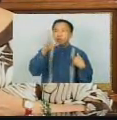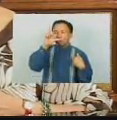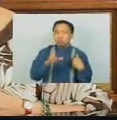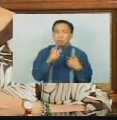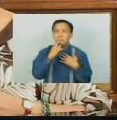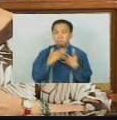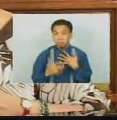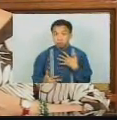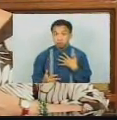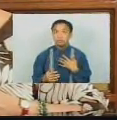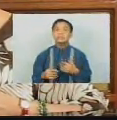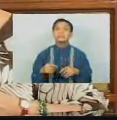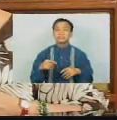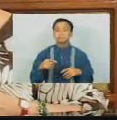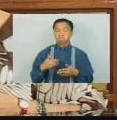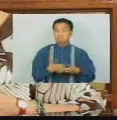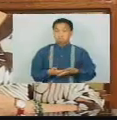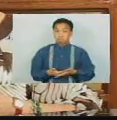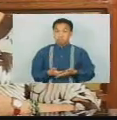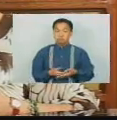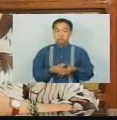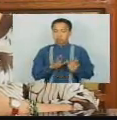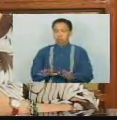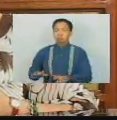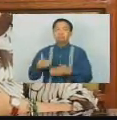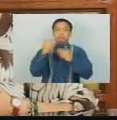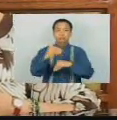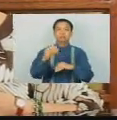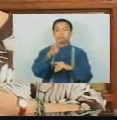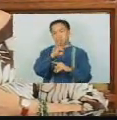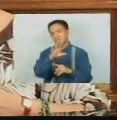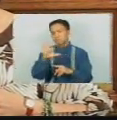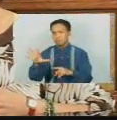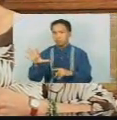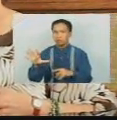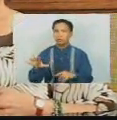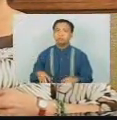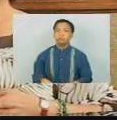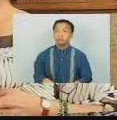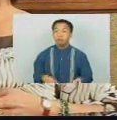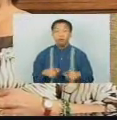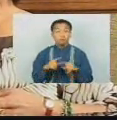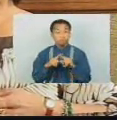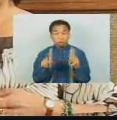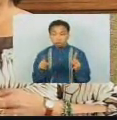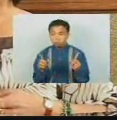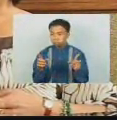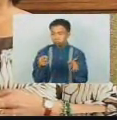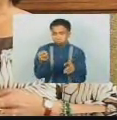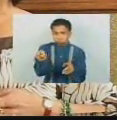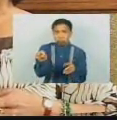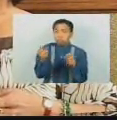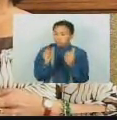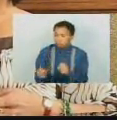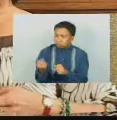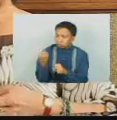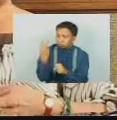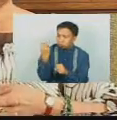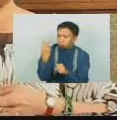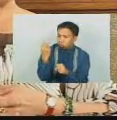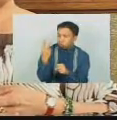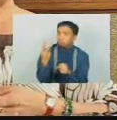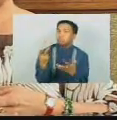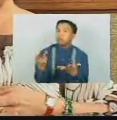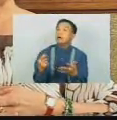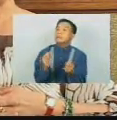more than 3, 4, 5, diba? More so, you cannot have 12. So, why were they able to have 12? Diba?